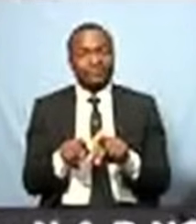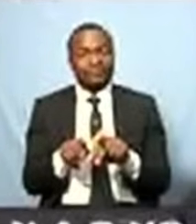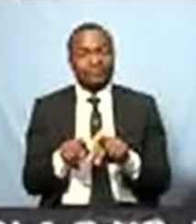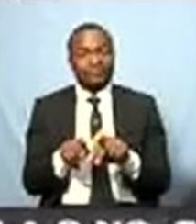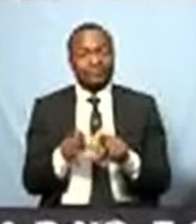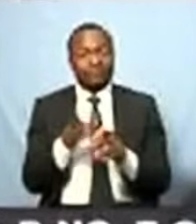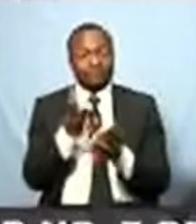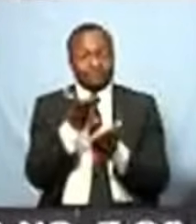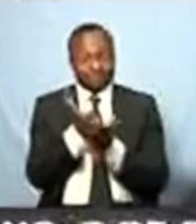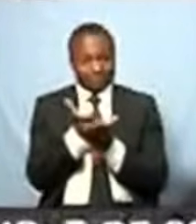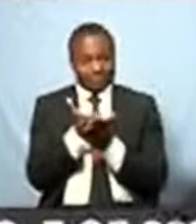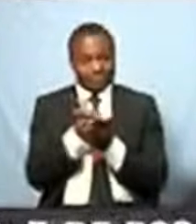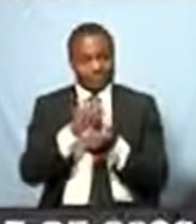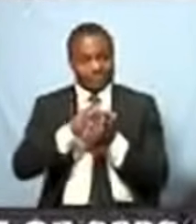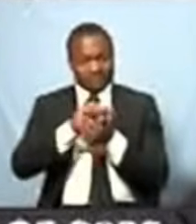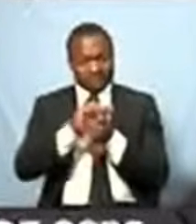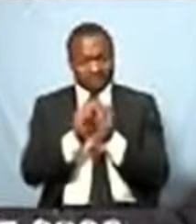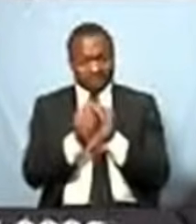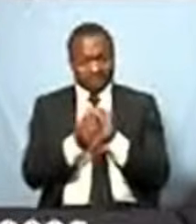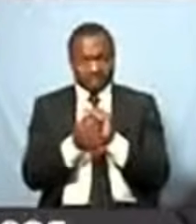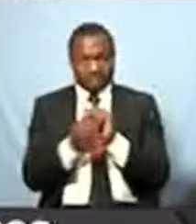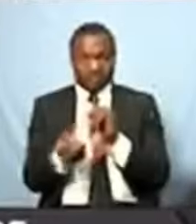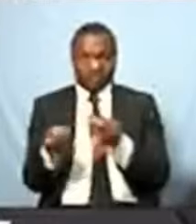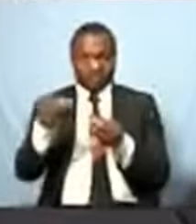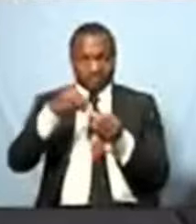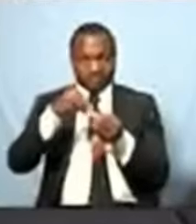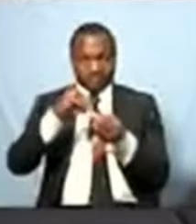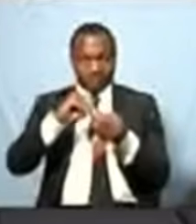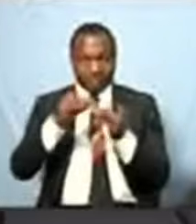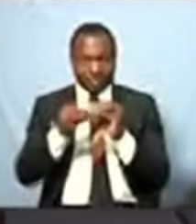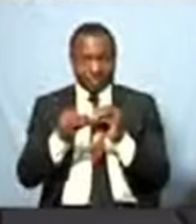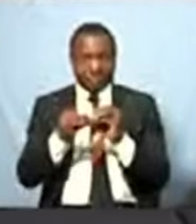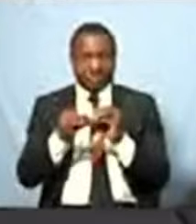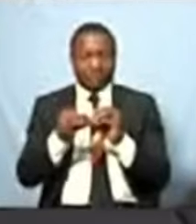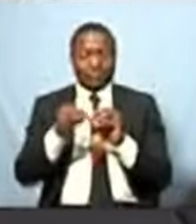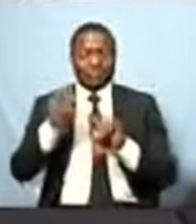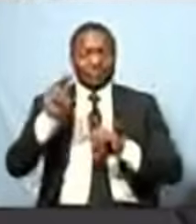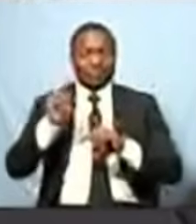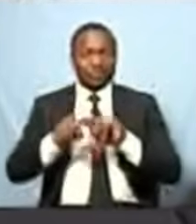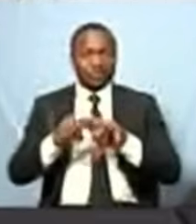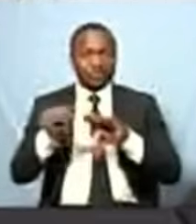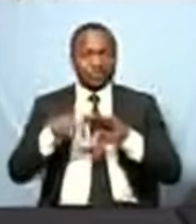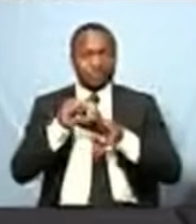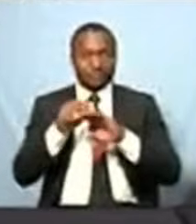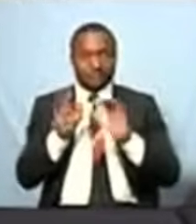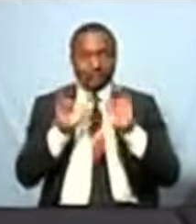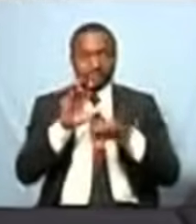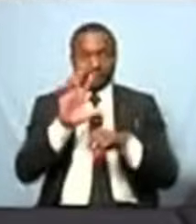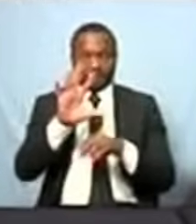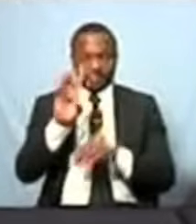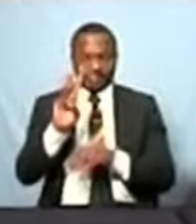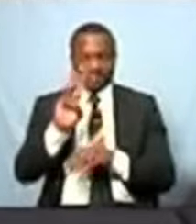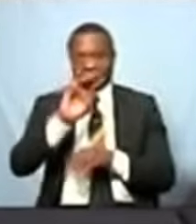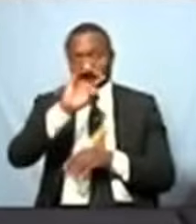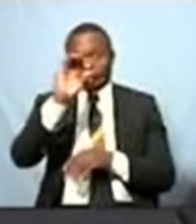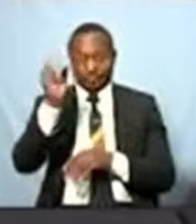the proposed amendment will increase the total number of seats in the National Assembly by 56%,